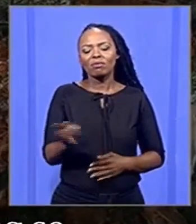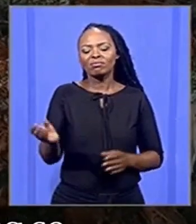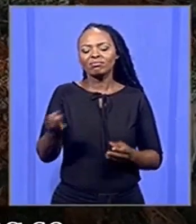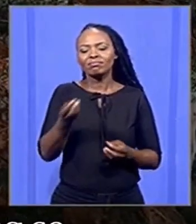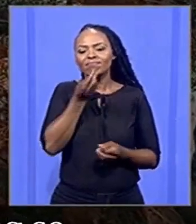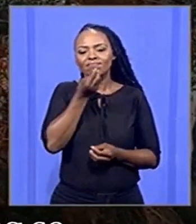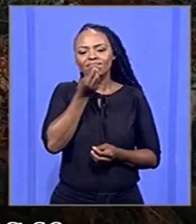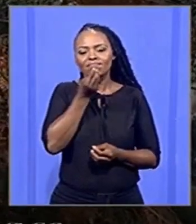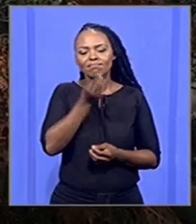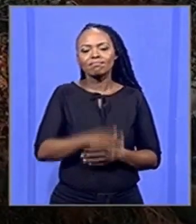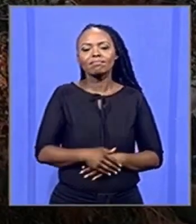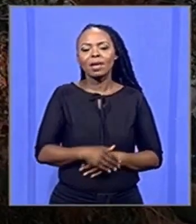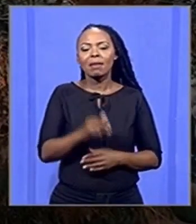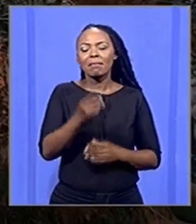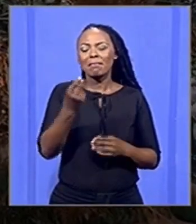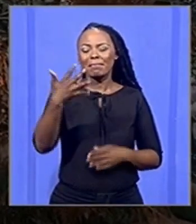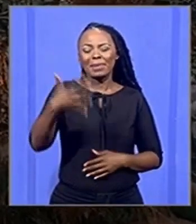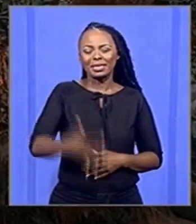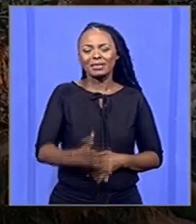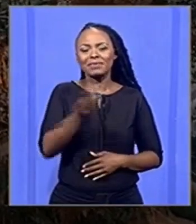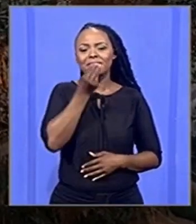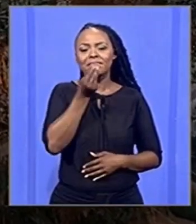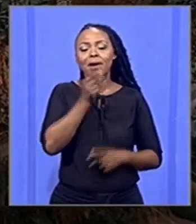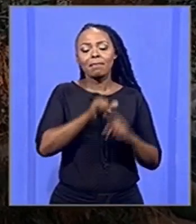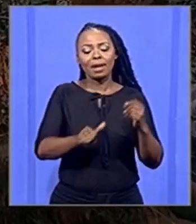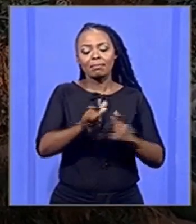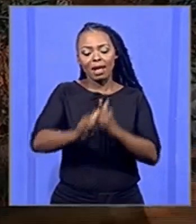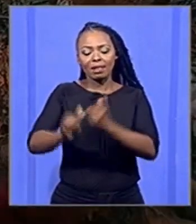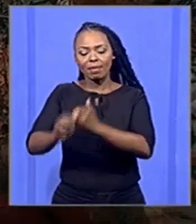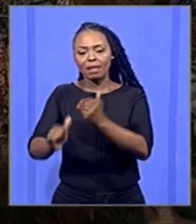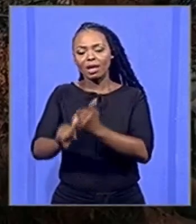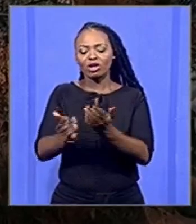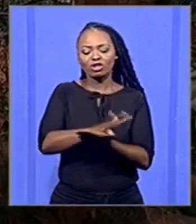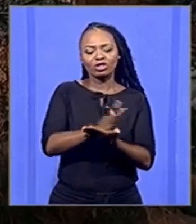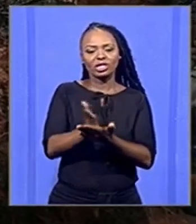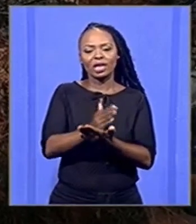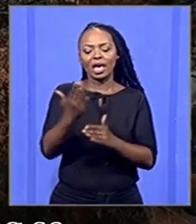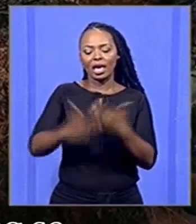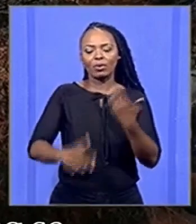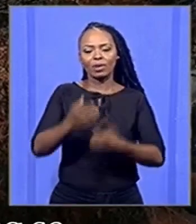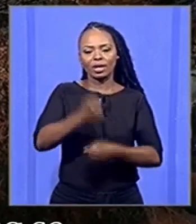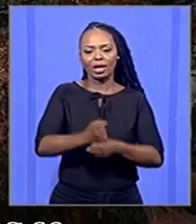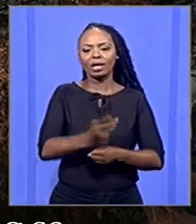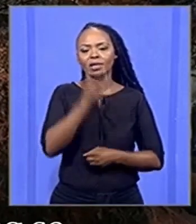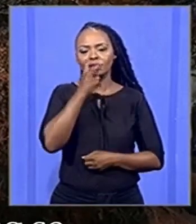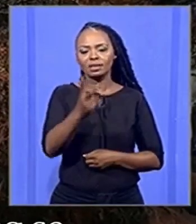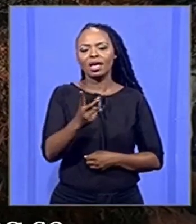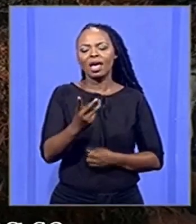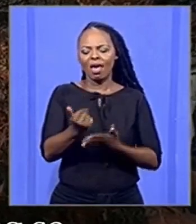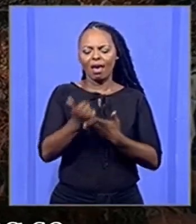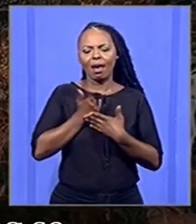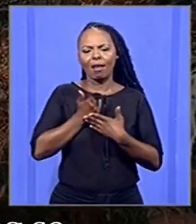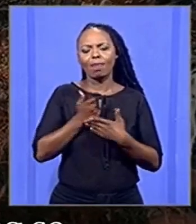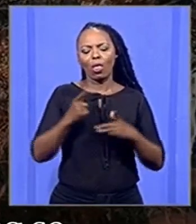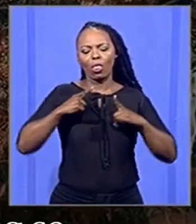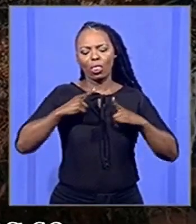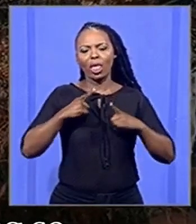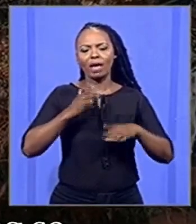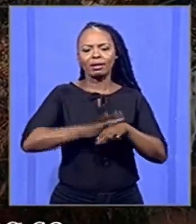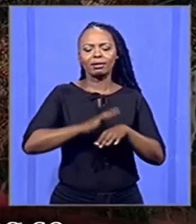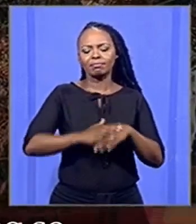di kopanela every month a re ntsha tšhelete then a re tlo share end of the year re bona gore go ba lola